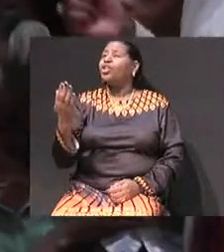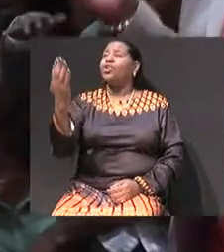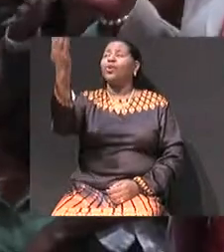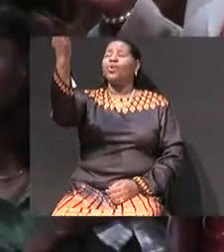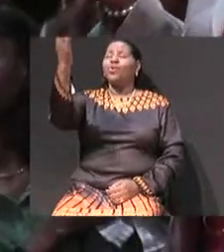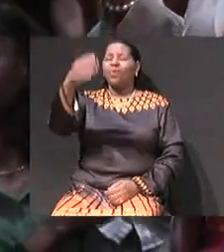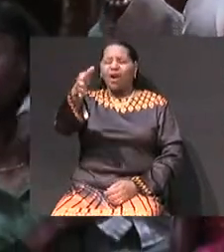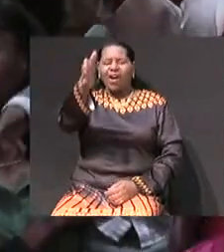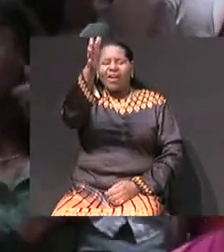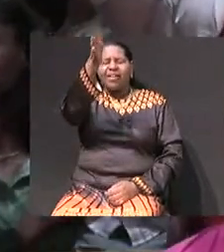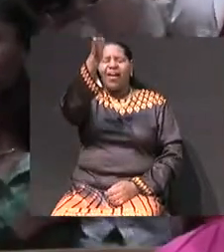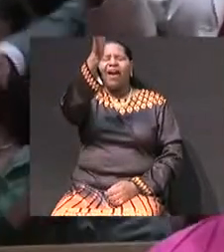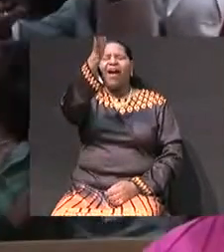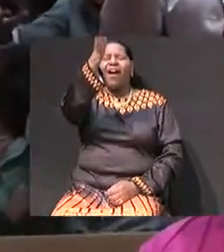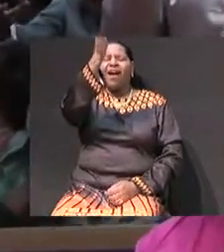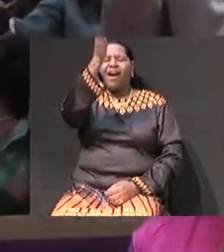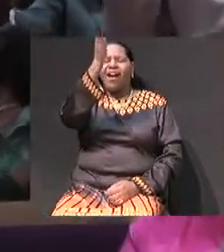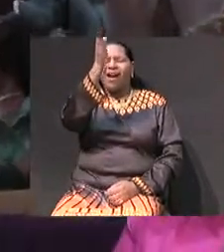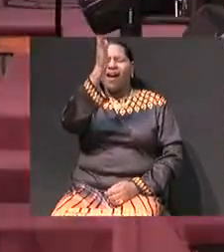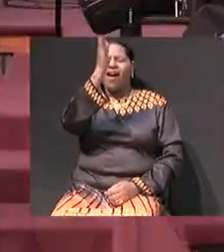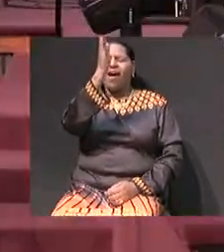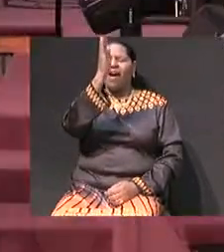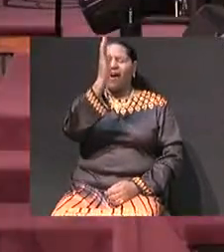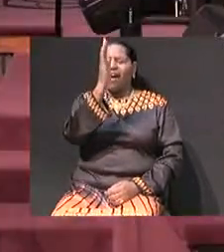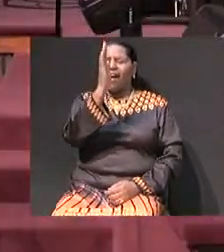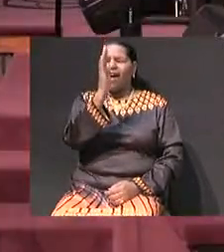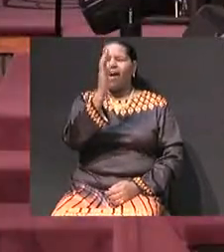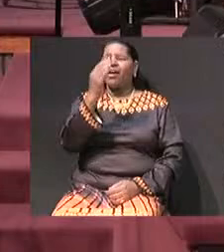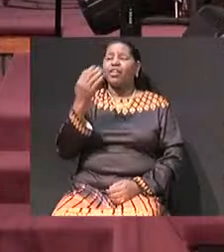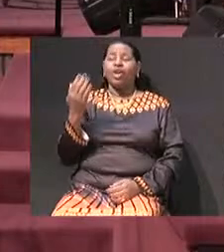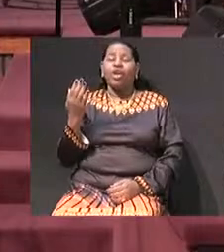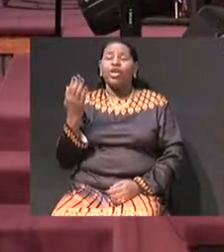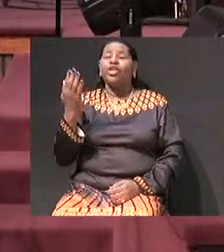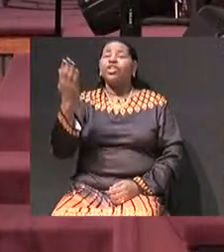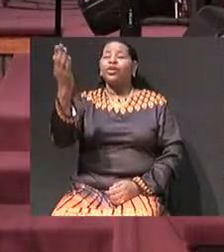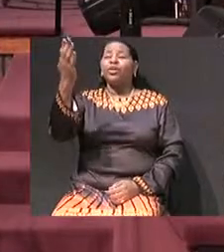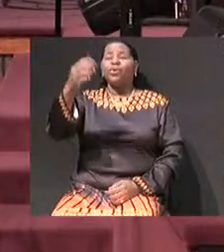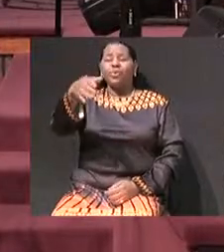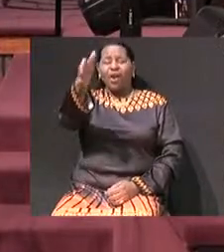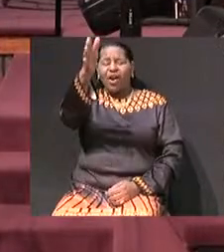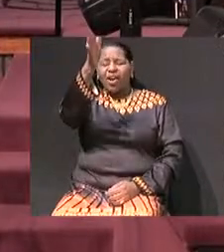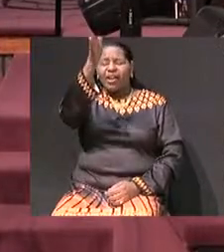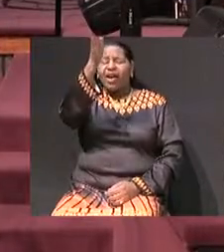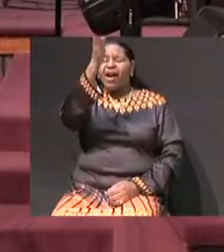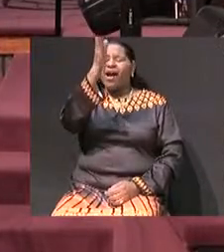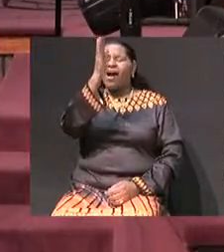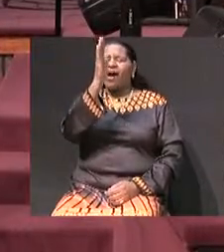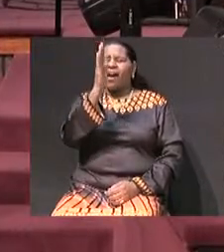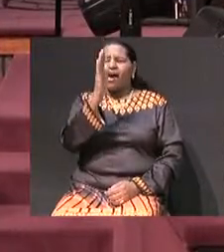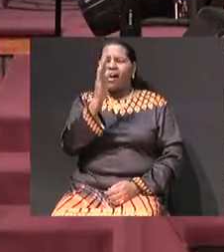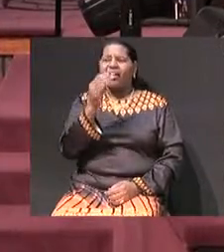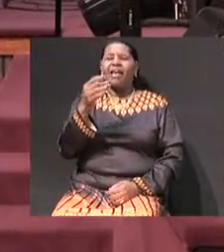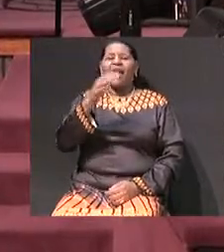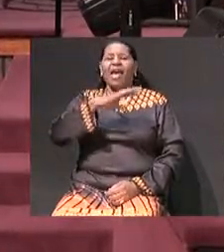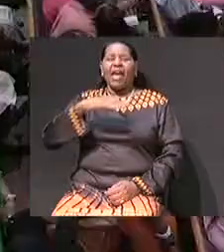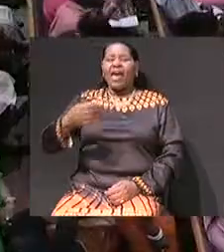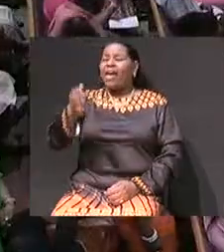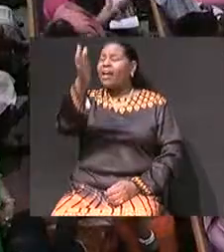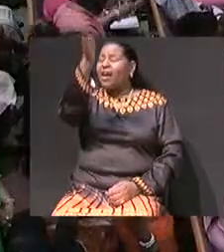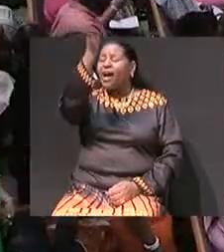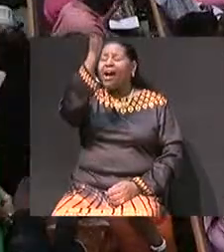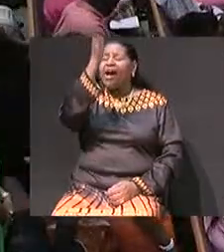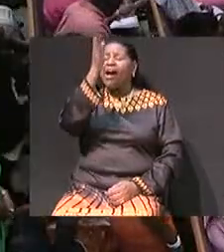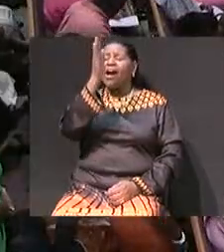He deserves it from you. He is worthy of all your glory this morning. You're God